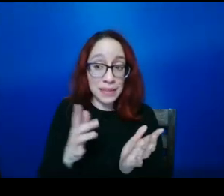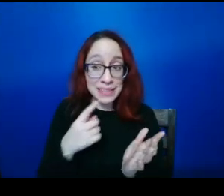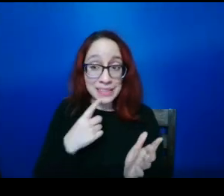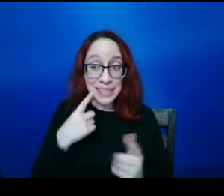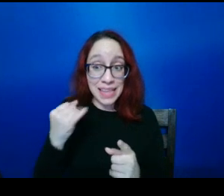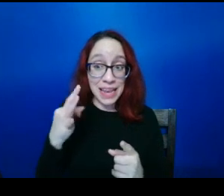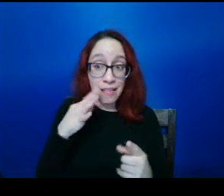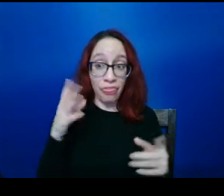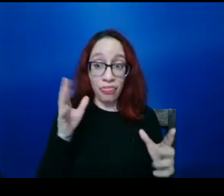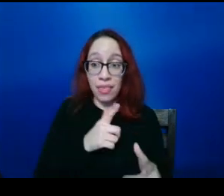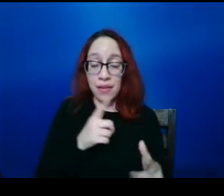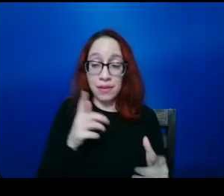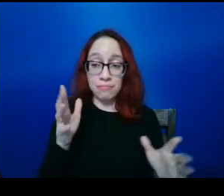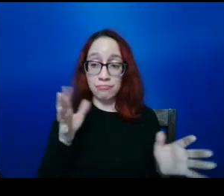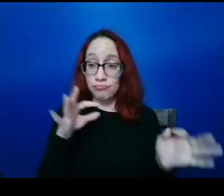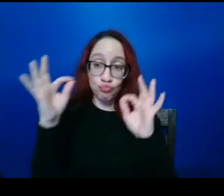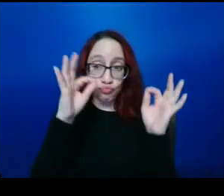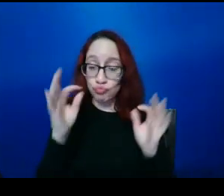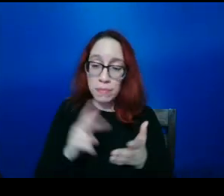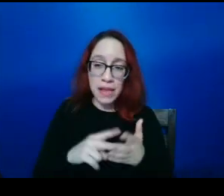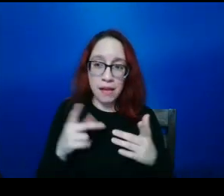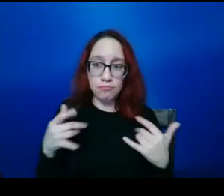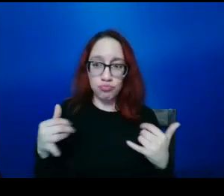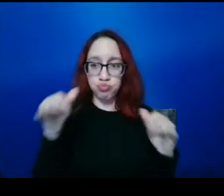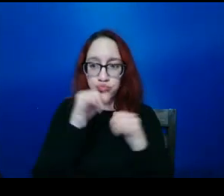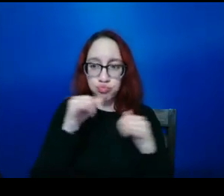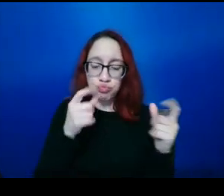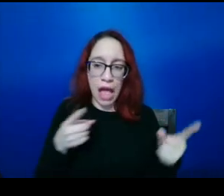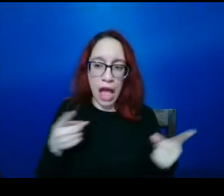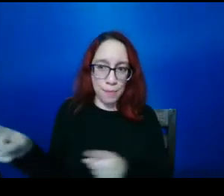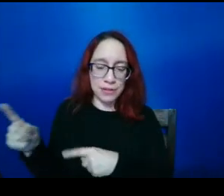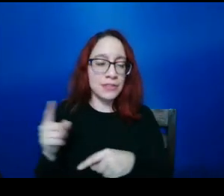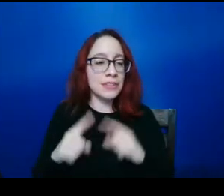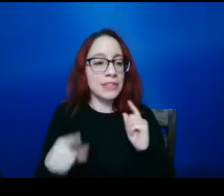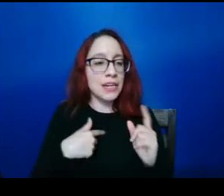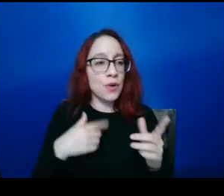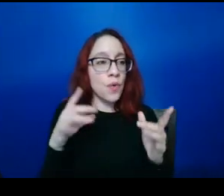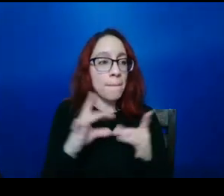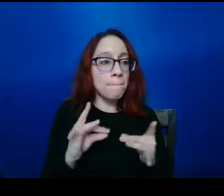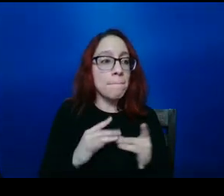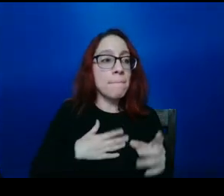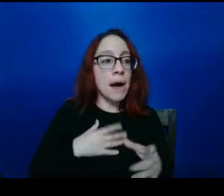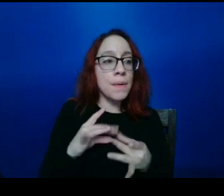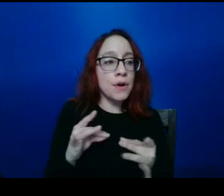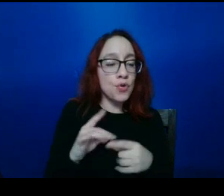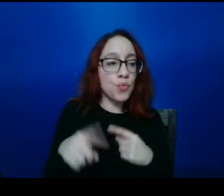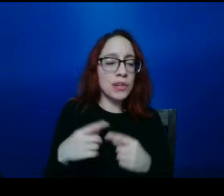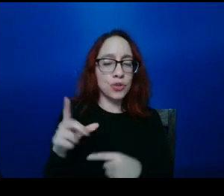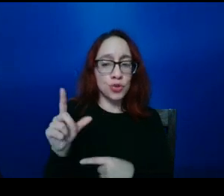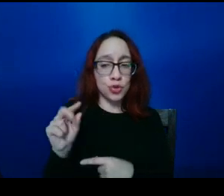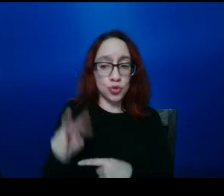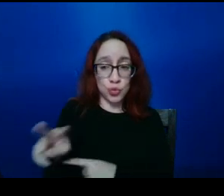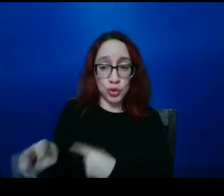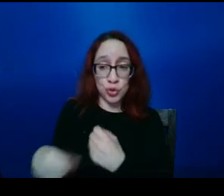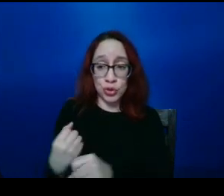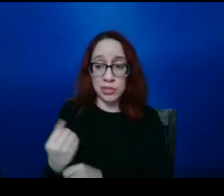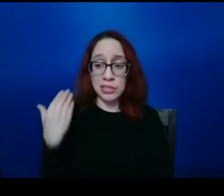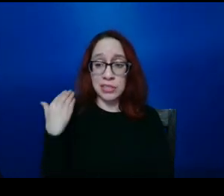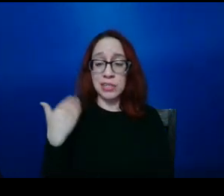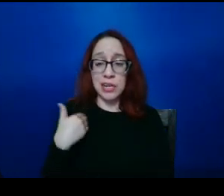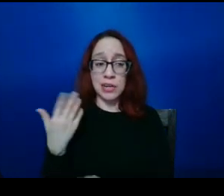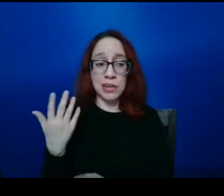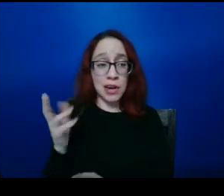so before I take my seat, I just want to talk briefly about my experience about 22 years ago working and traveling with